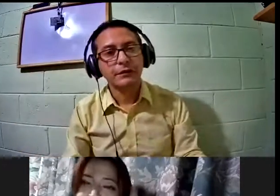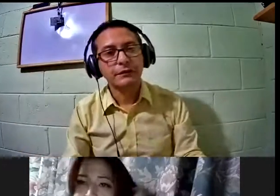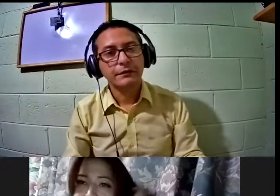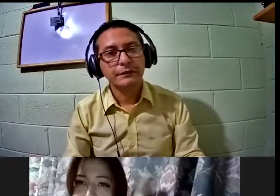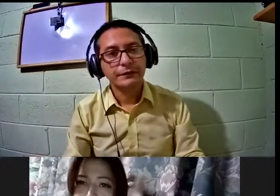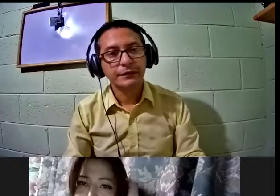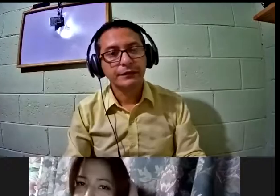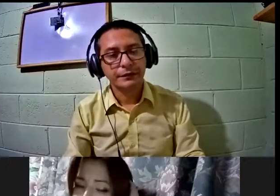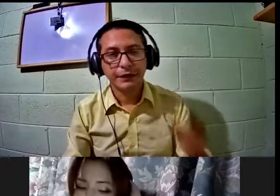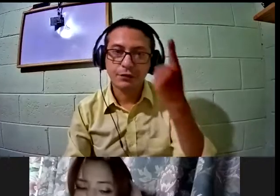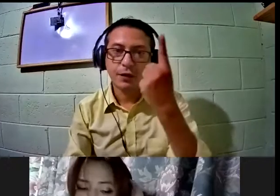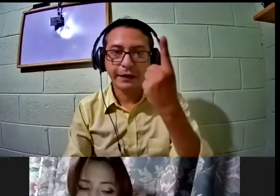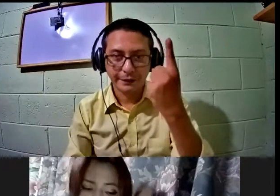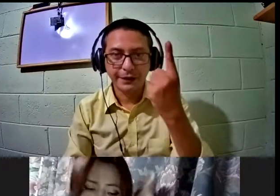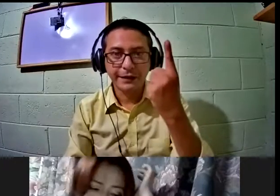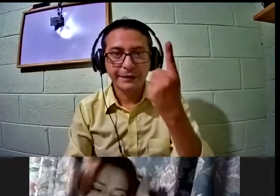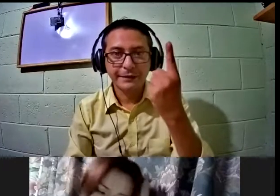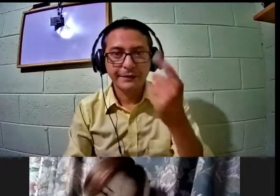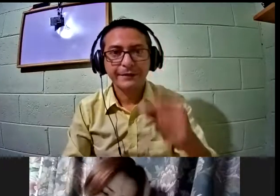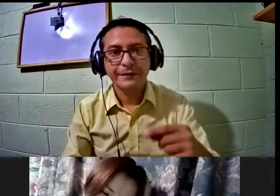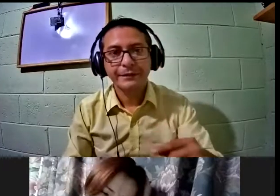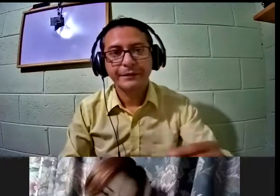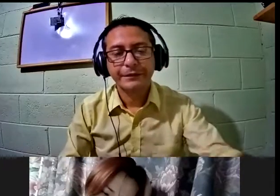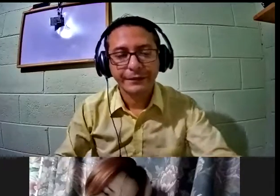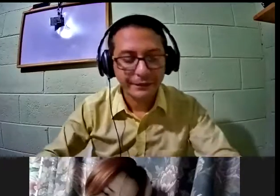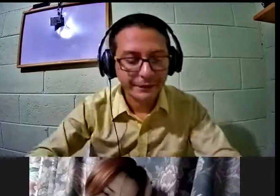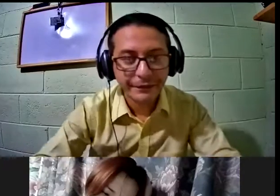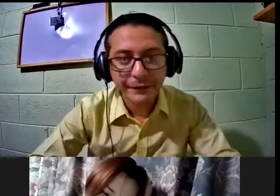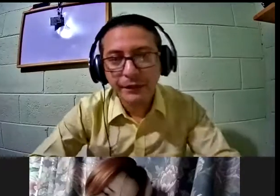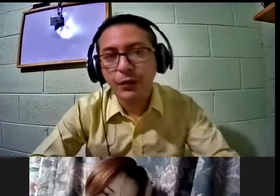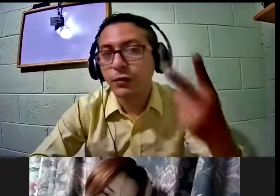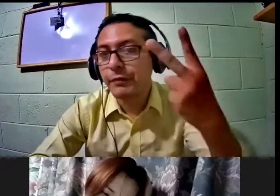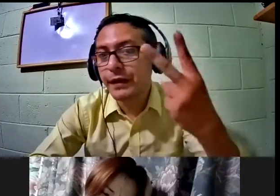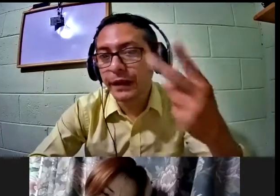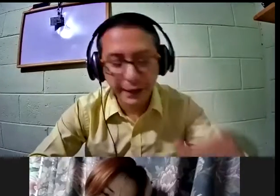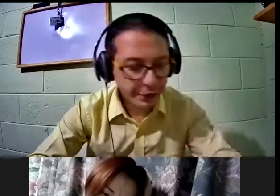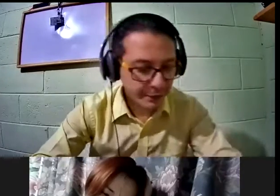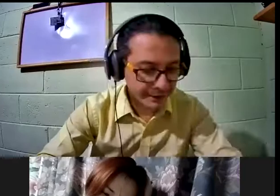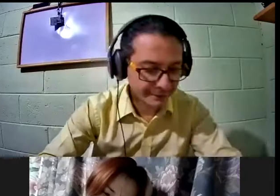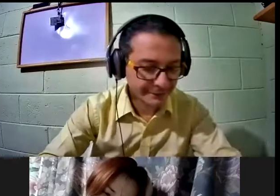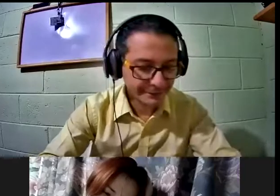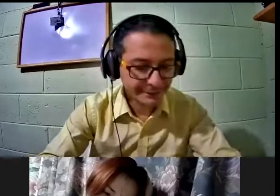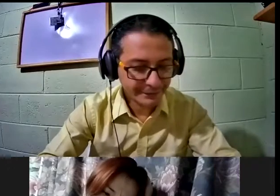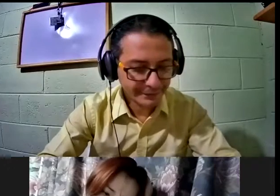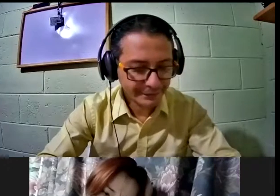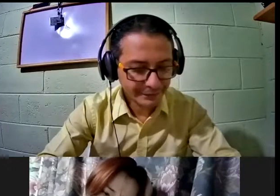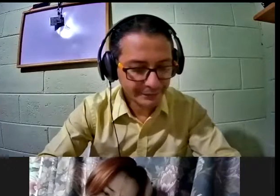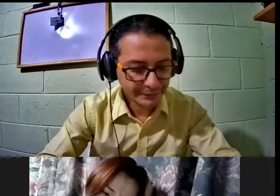all. That's one, okay? Yes. What would be another one?